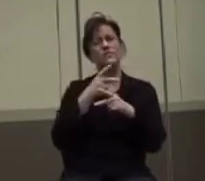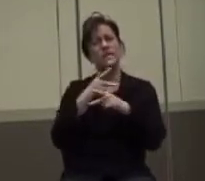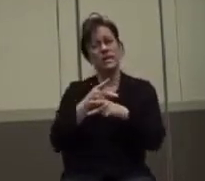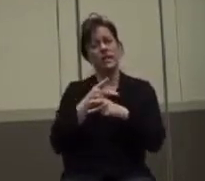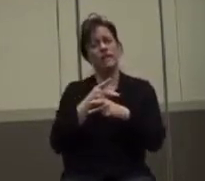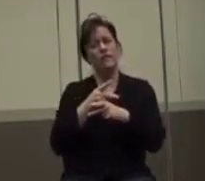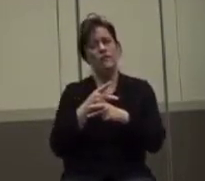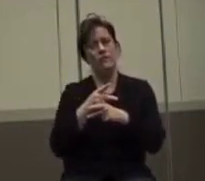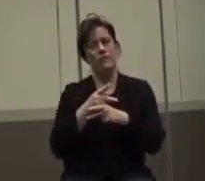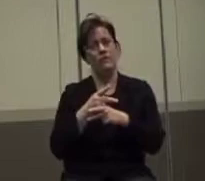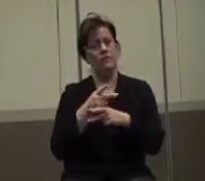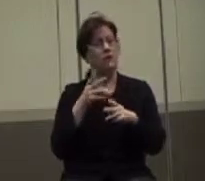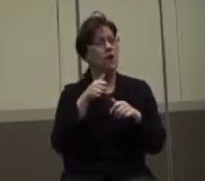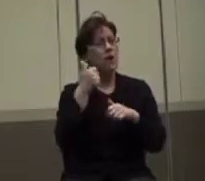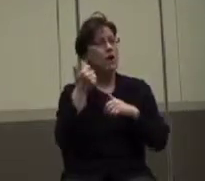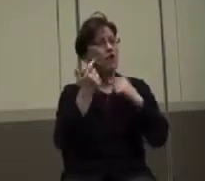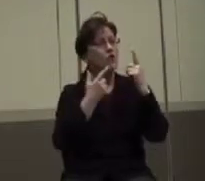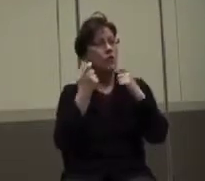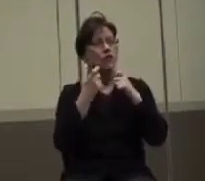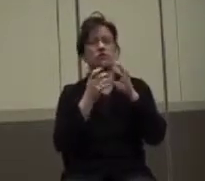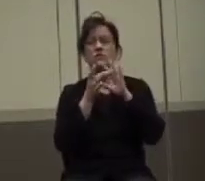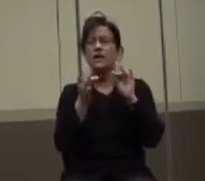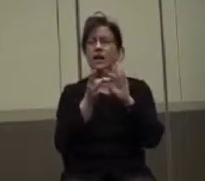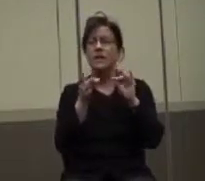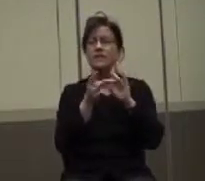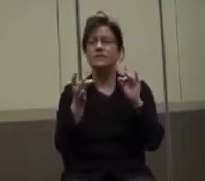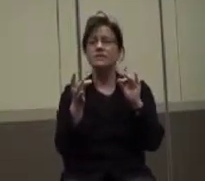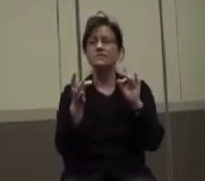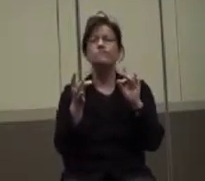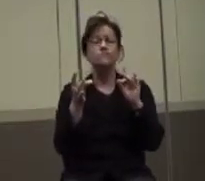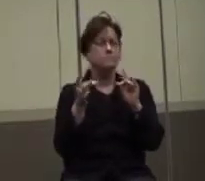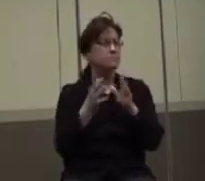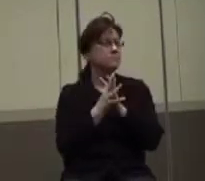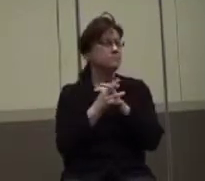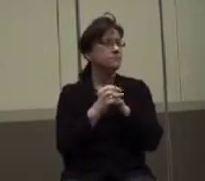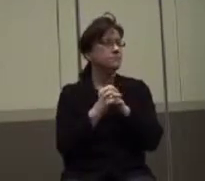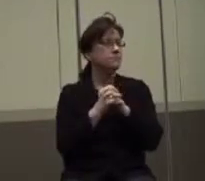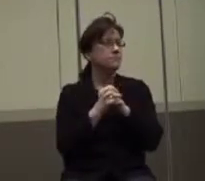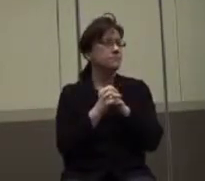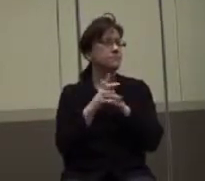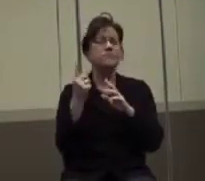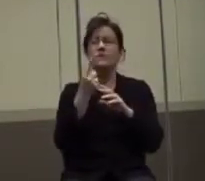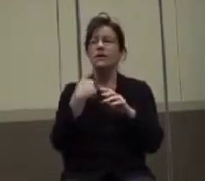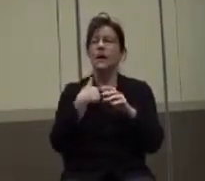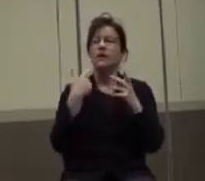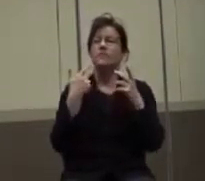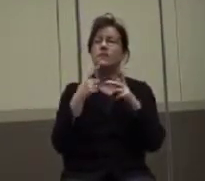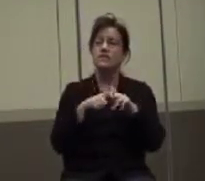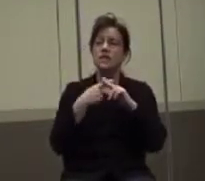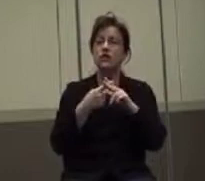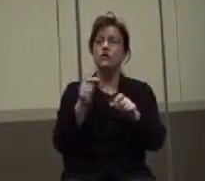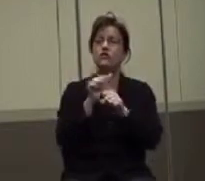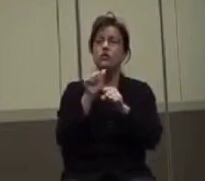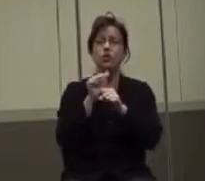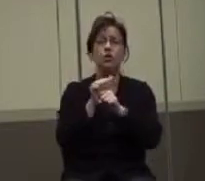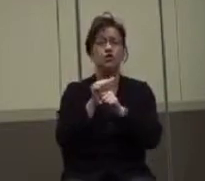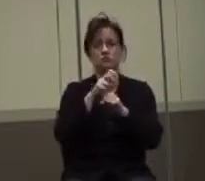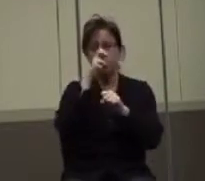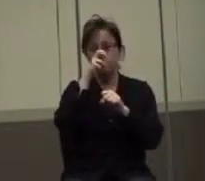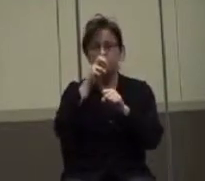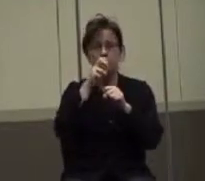questions, comments? All right, one of the things that I'm starting to work very diligently with schools is the fact that